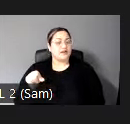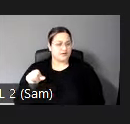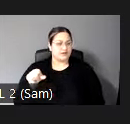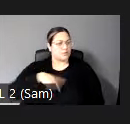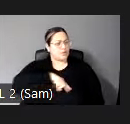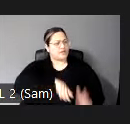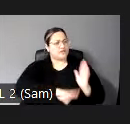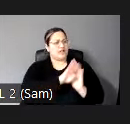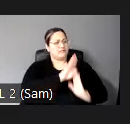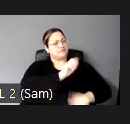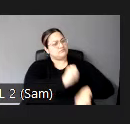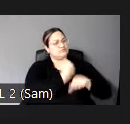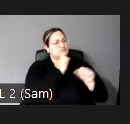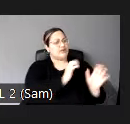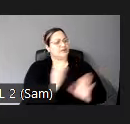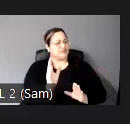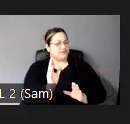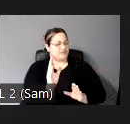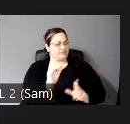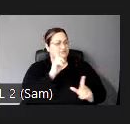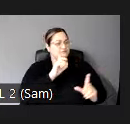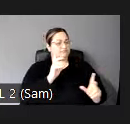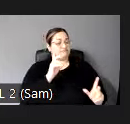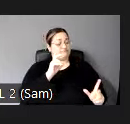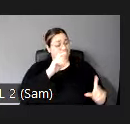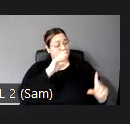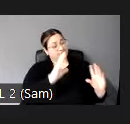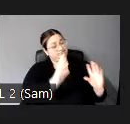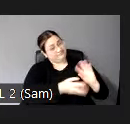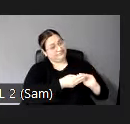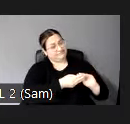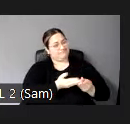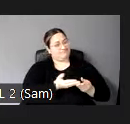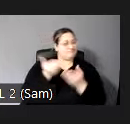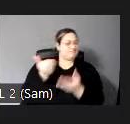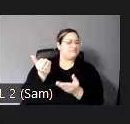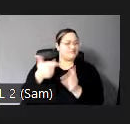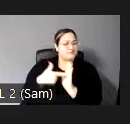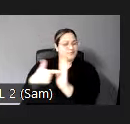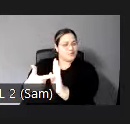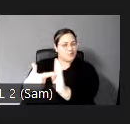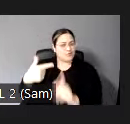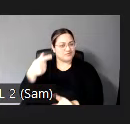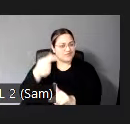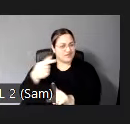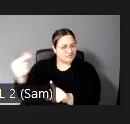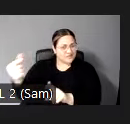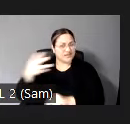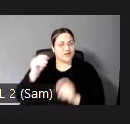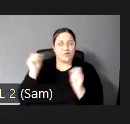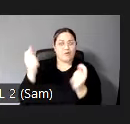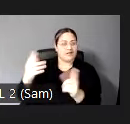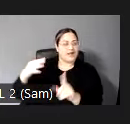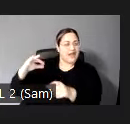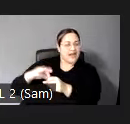Strategy, really as a gift to the government and all candidates to say, listen, we need a renewed Ontario Dementia Strategy, and this